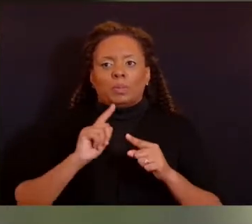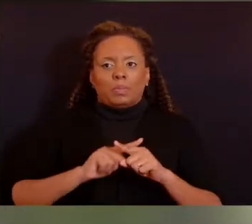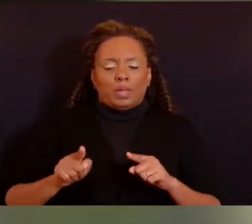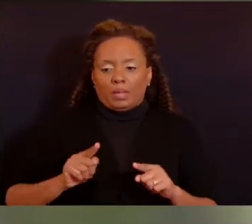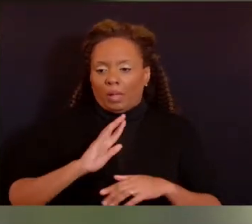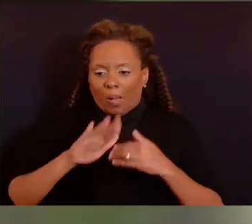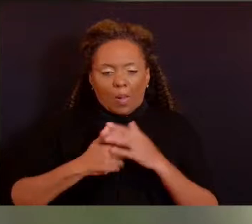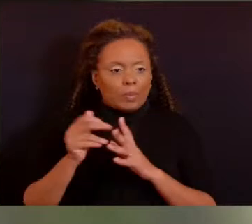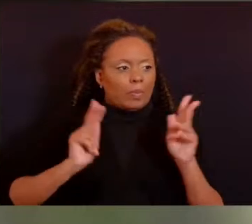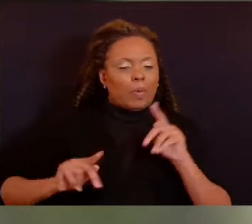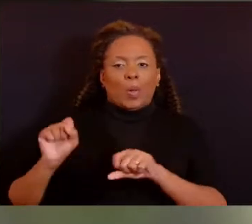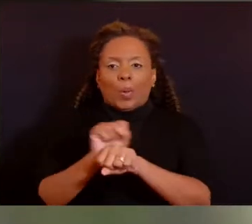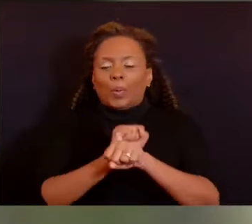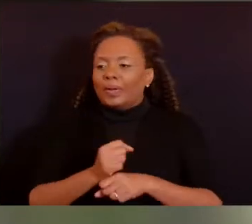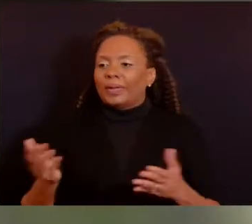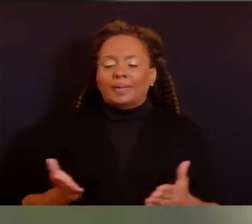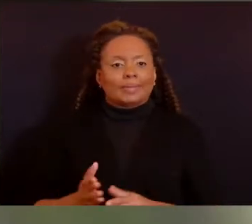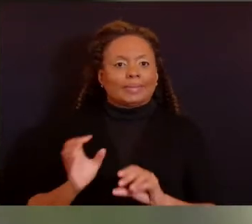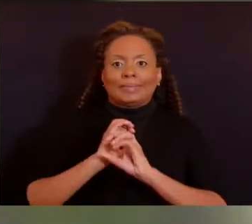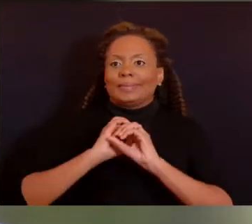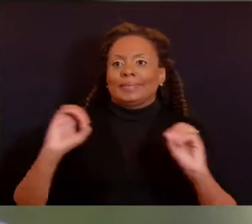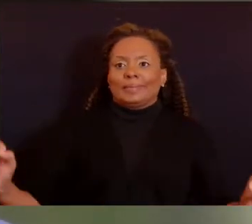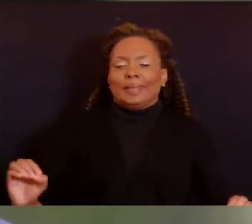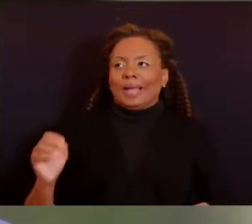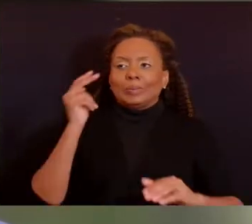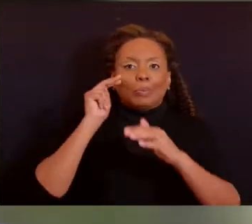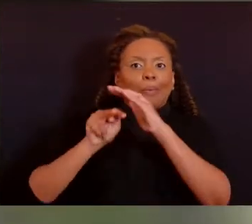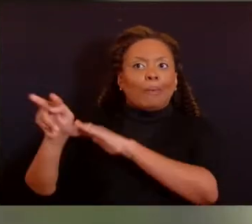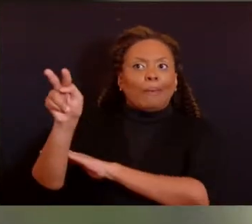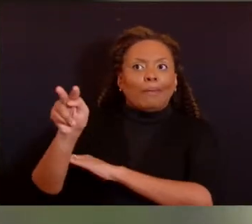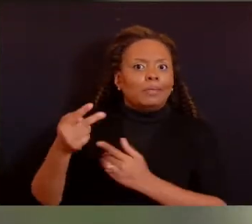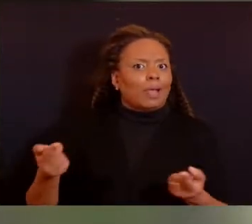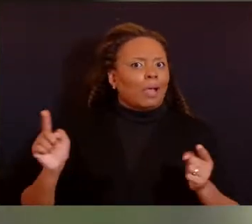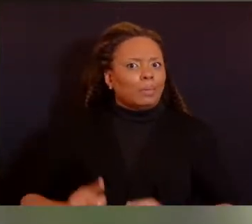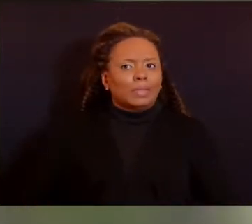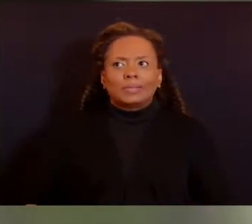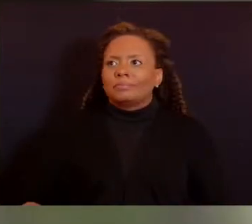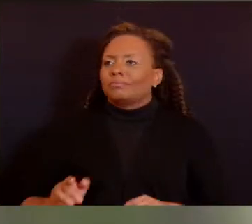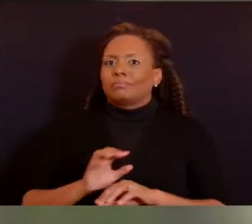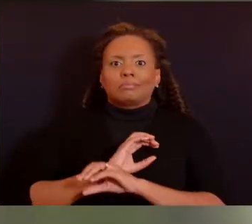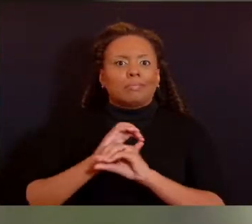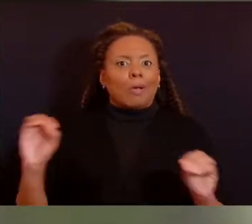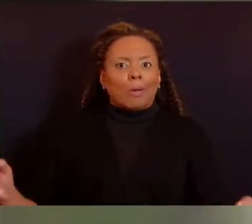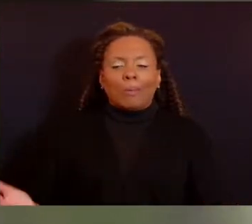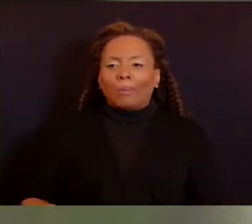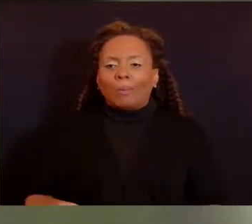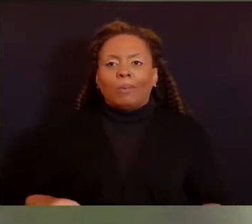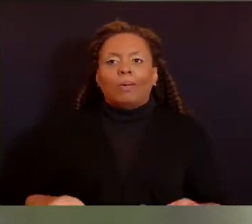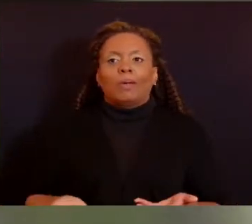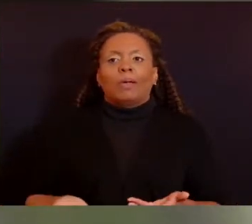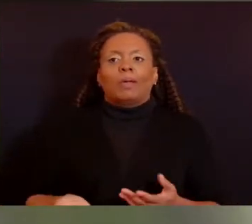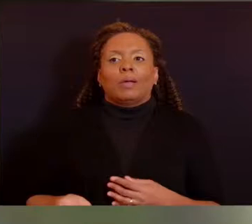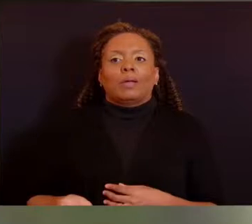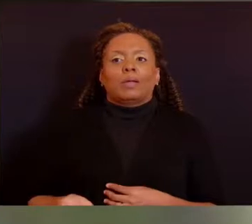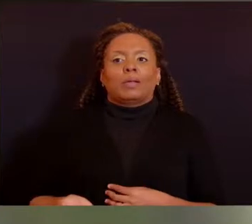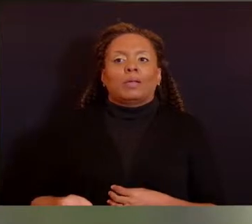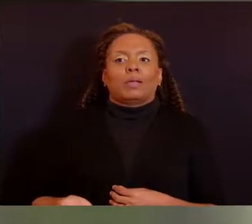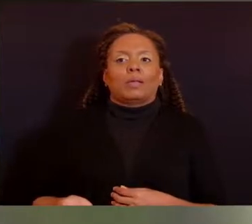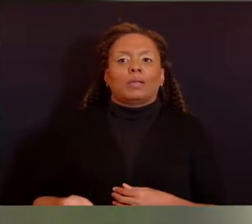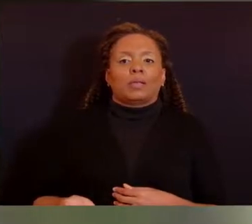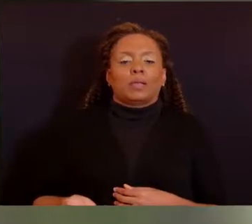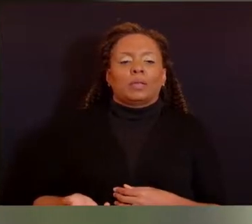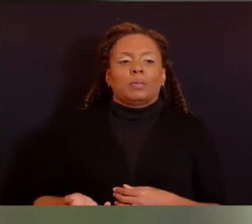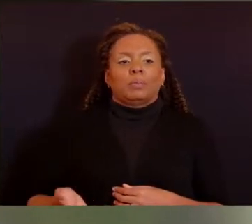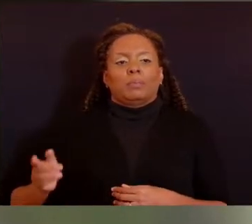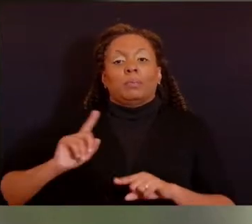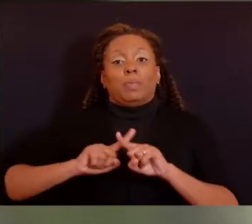none of them actually detected or forecast this to actually happen. And so it was actually our pure skill from